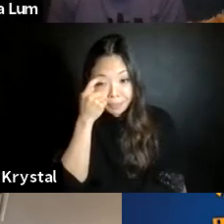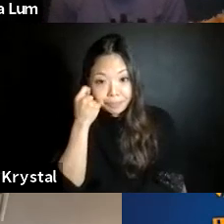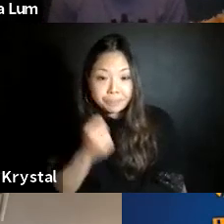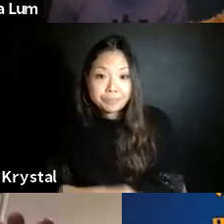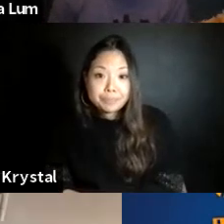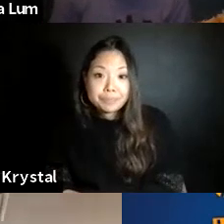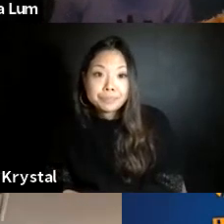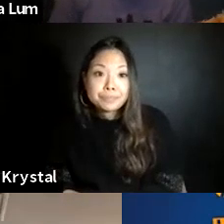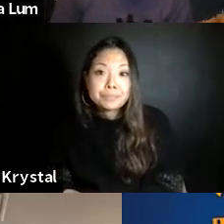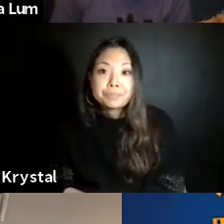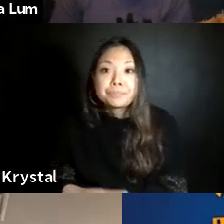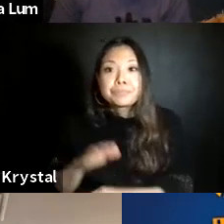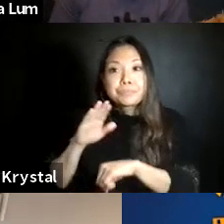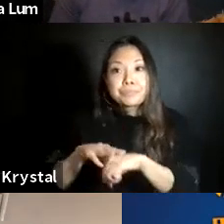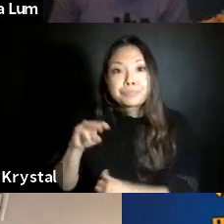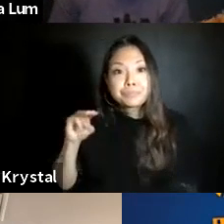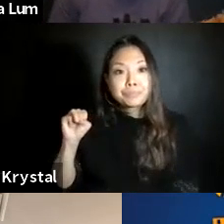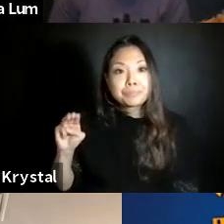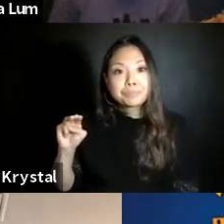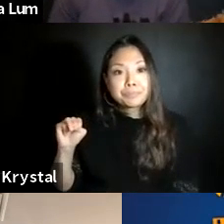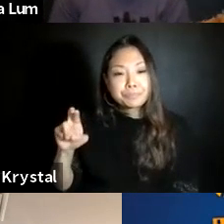Mr. Contemplazis.